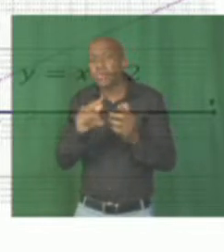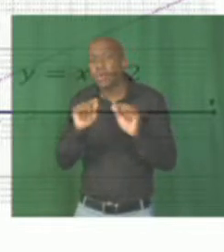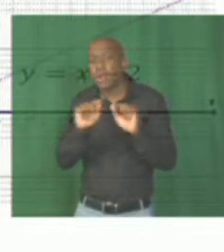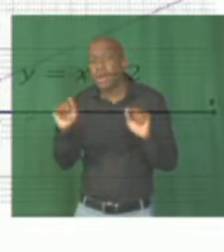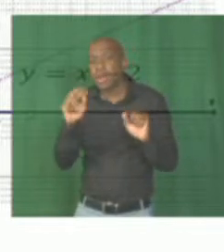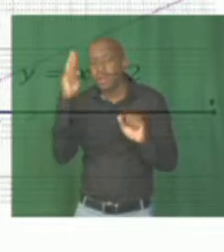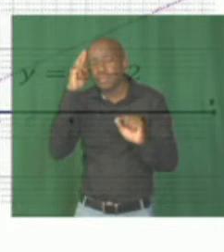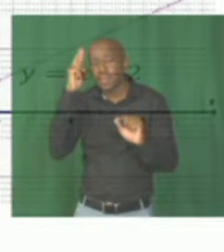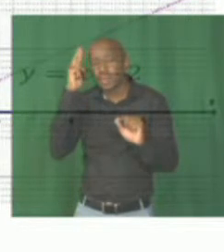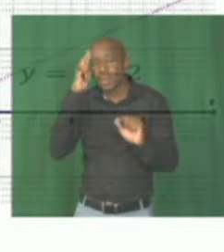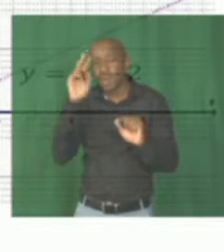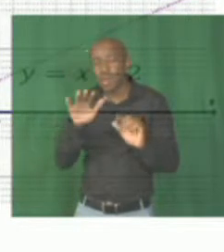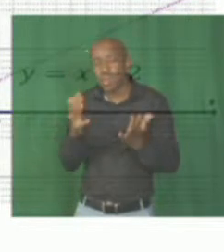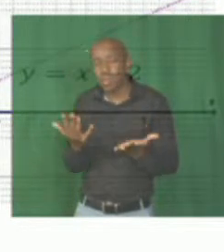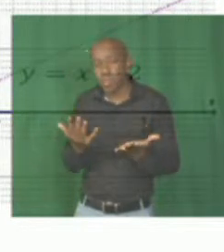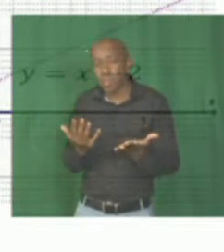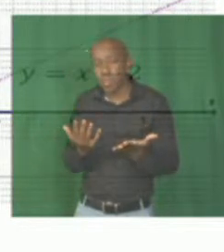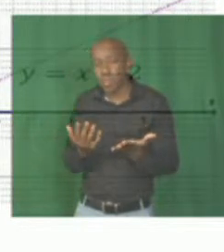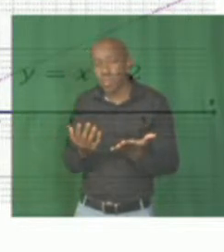line